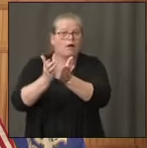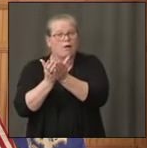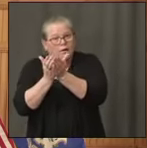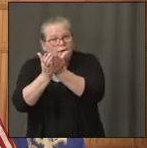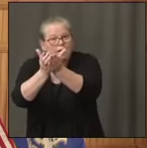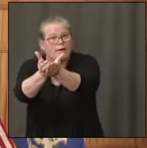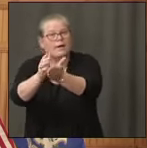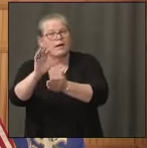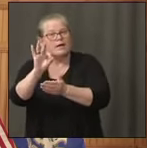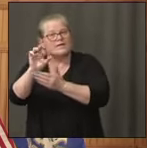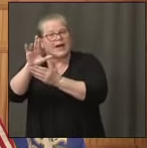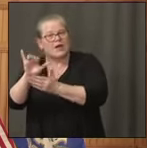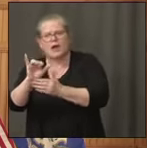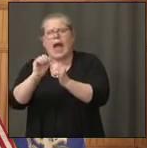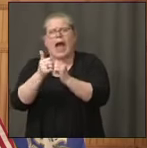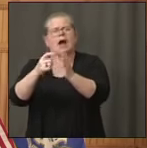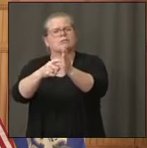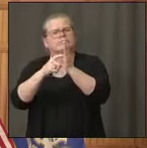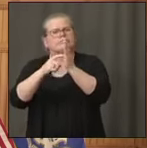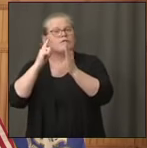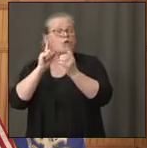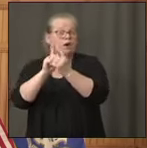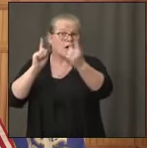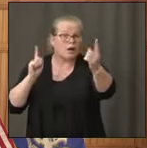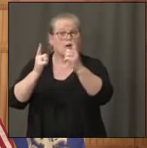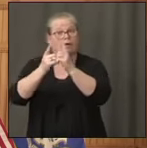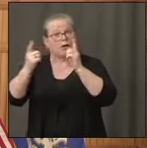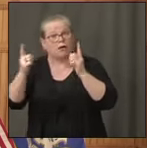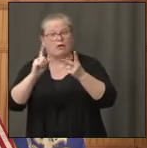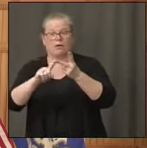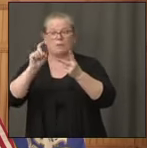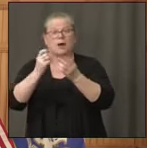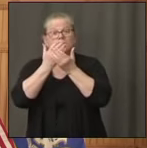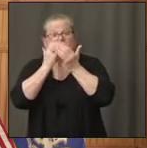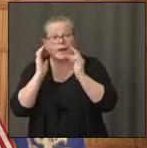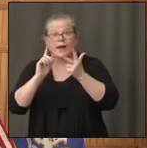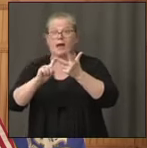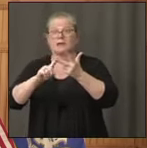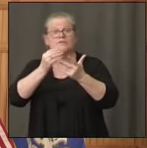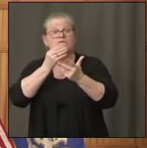capacity, social distancing, mask wearing and concession stands.